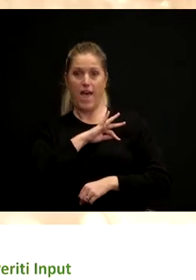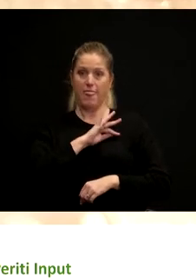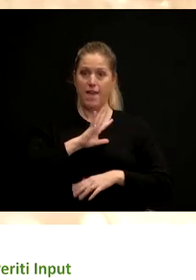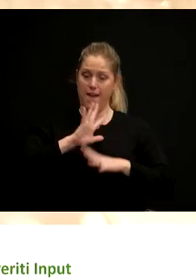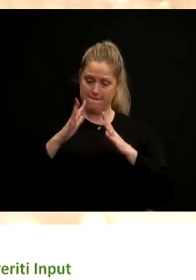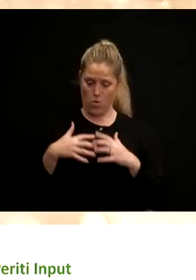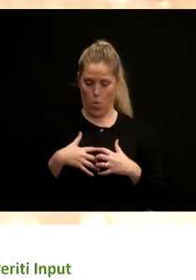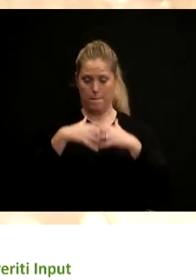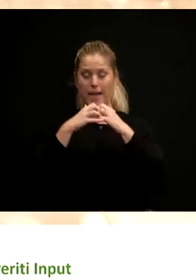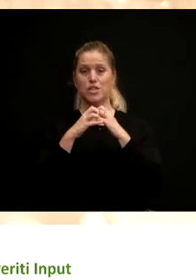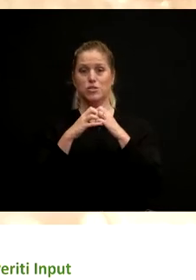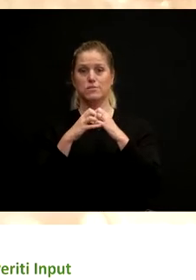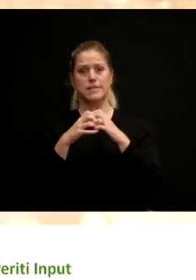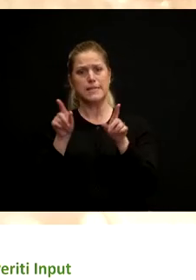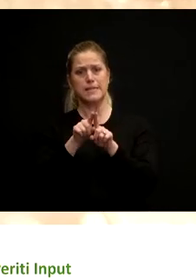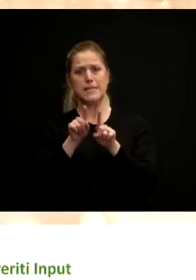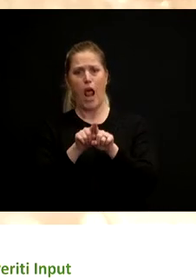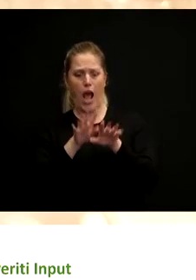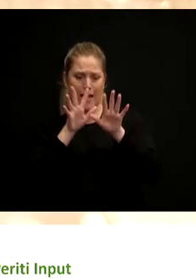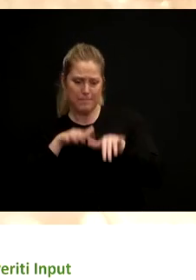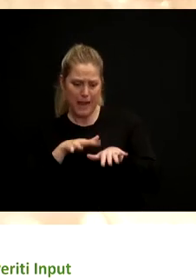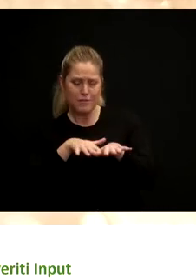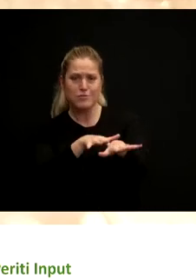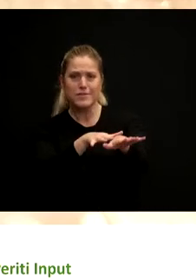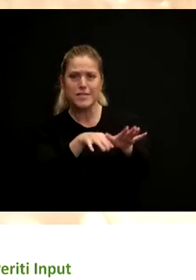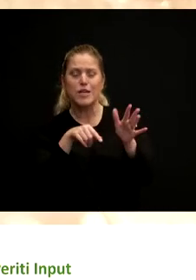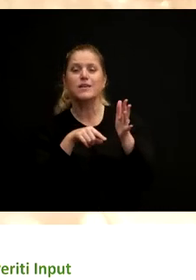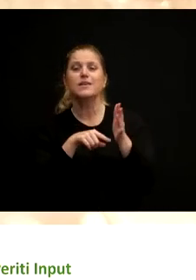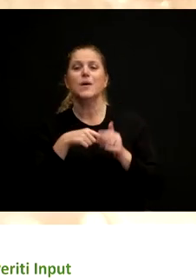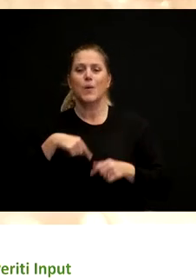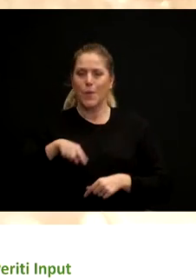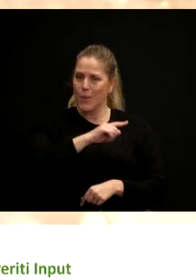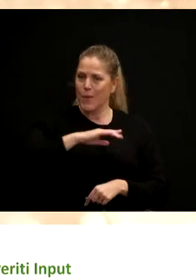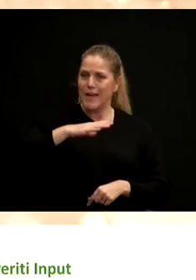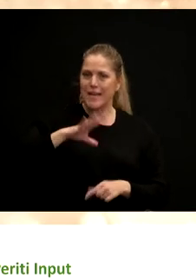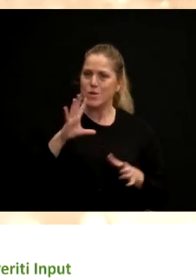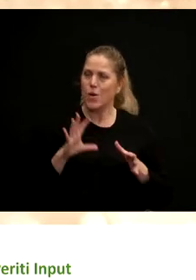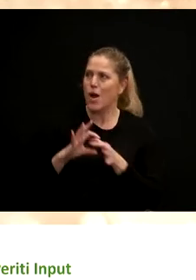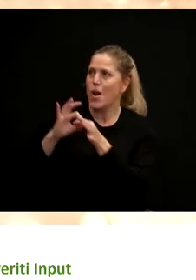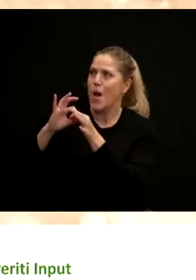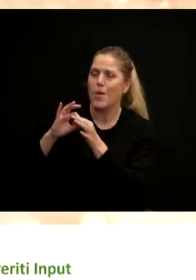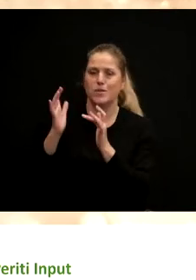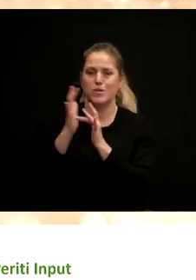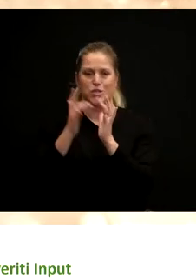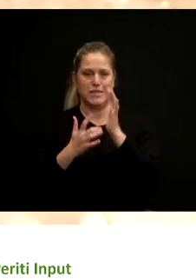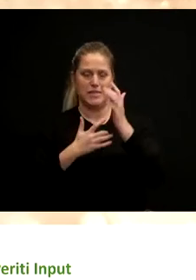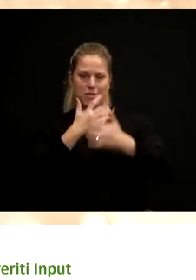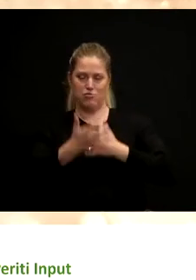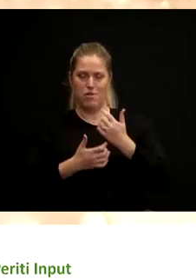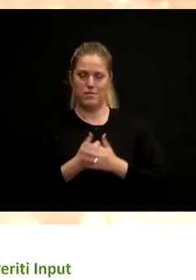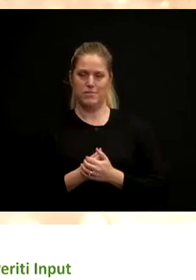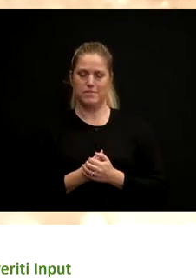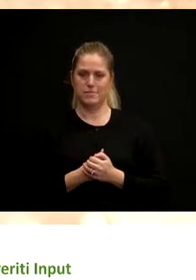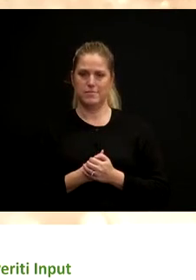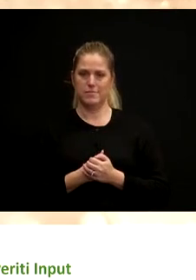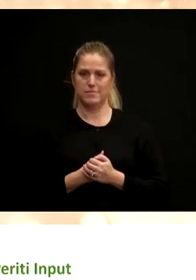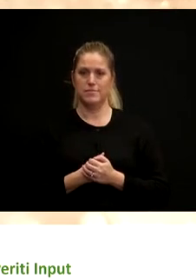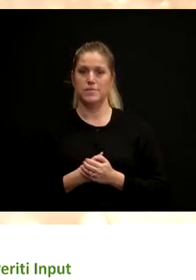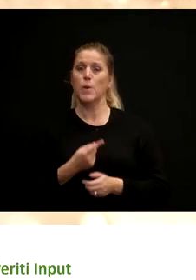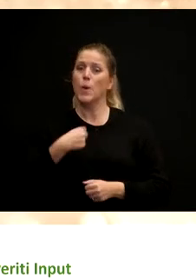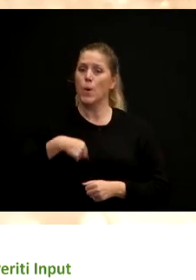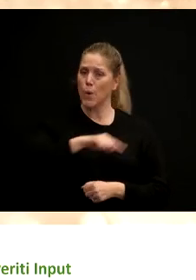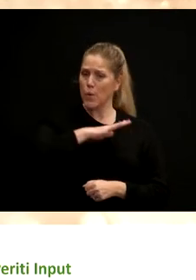to Jesus Christ. From this dynamic of repentance, conversion, and